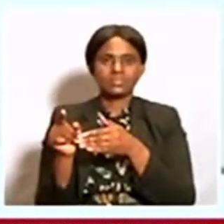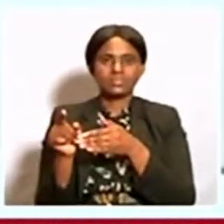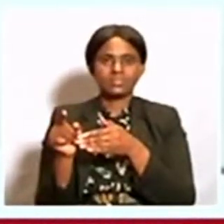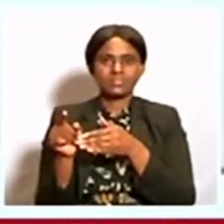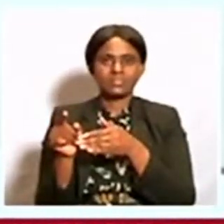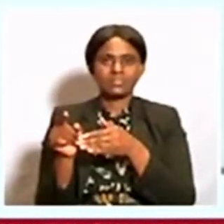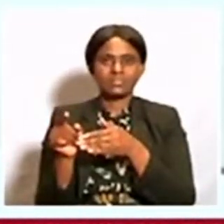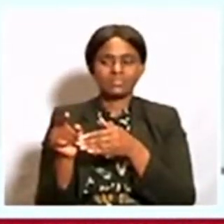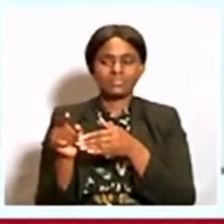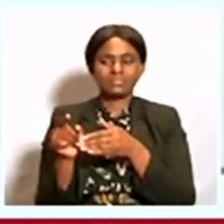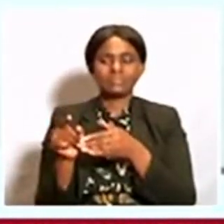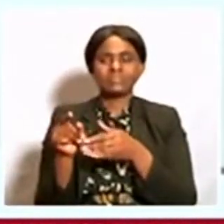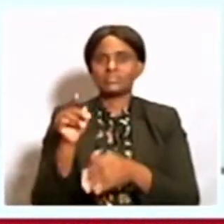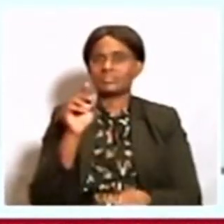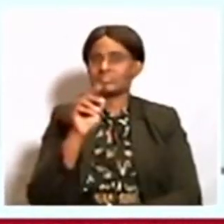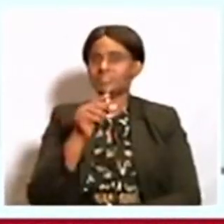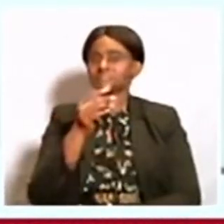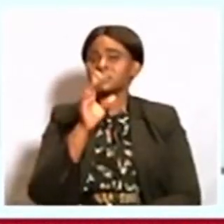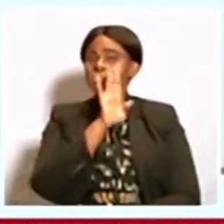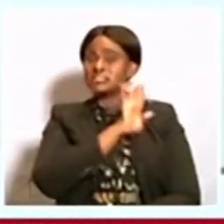the alleged misconduct.